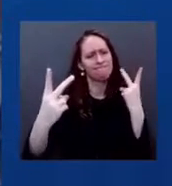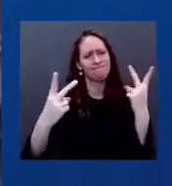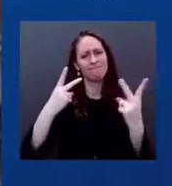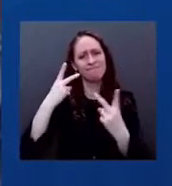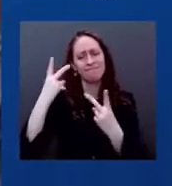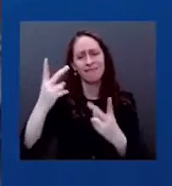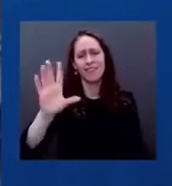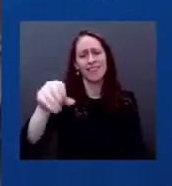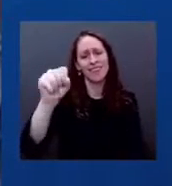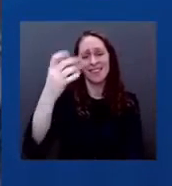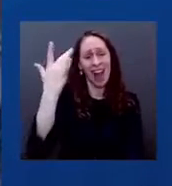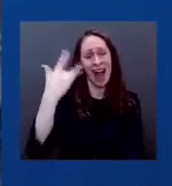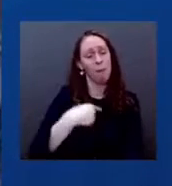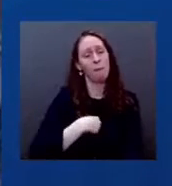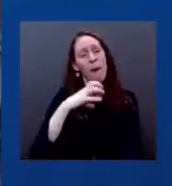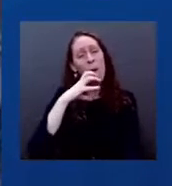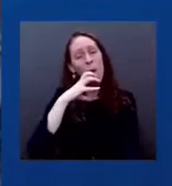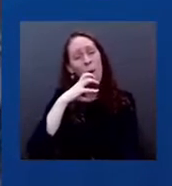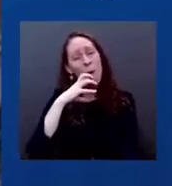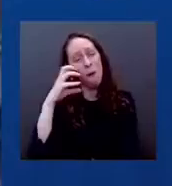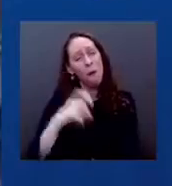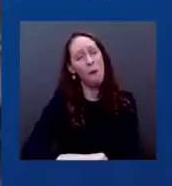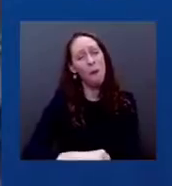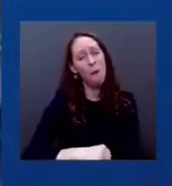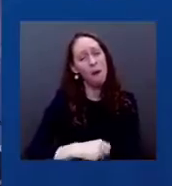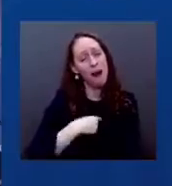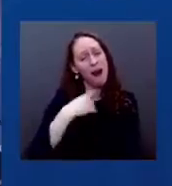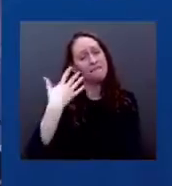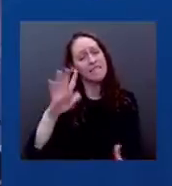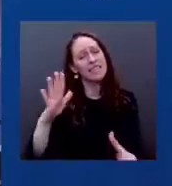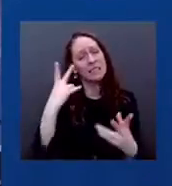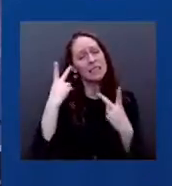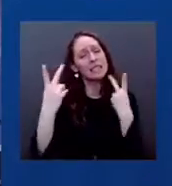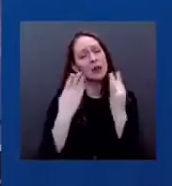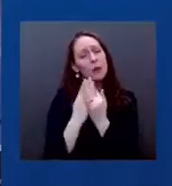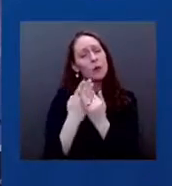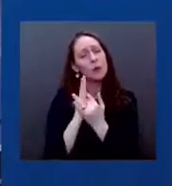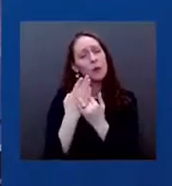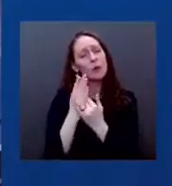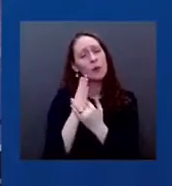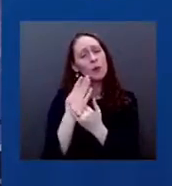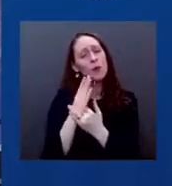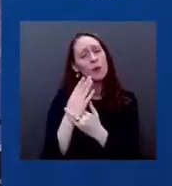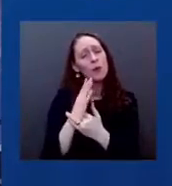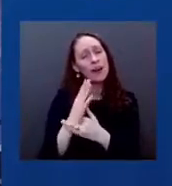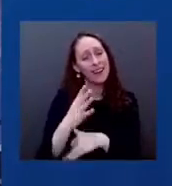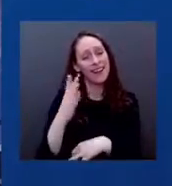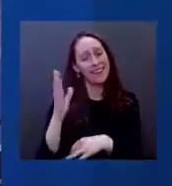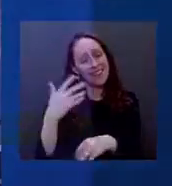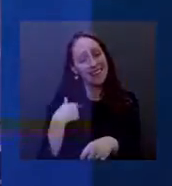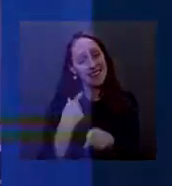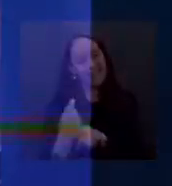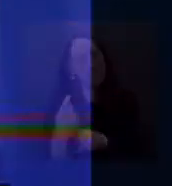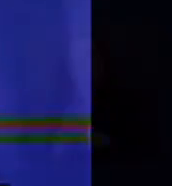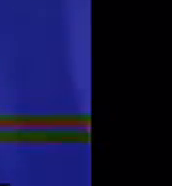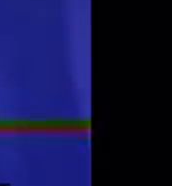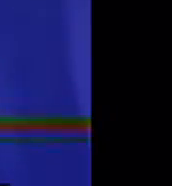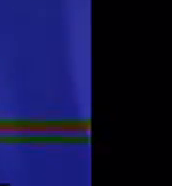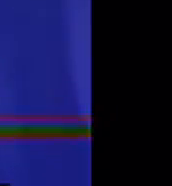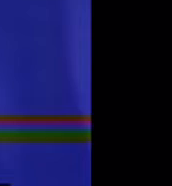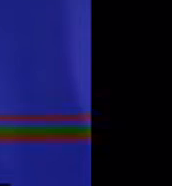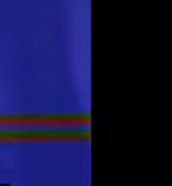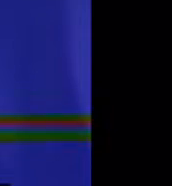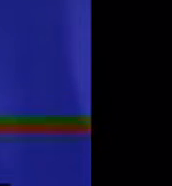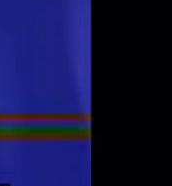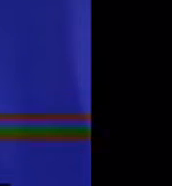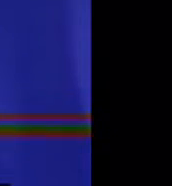They think I'm kidding, man. Seems like yesterday, the first time I got arrested. Anyway. I marched with